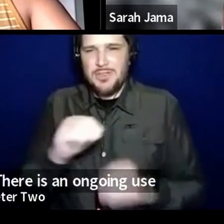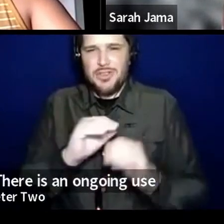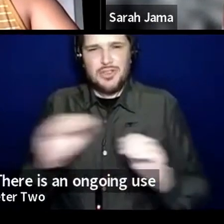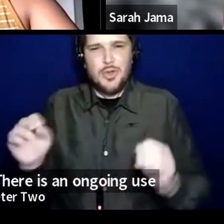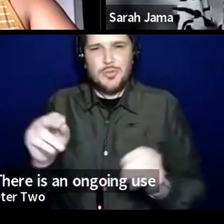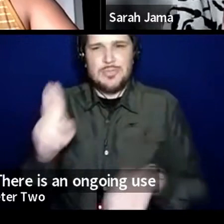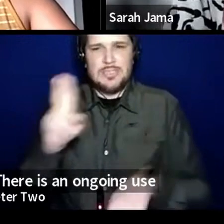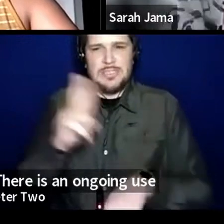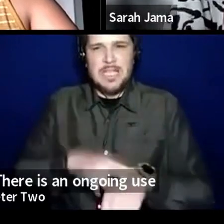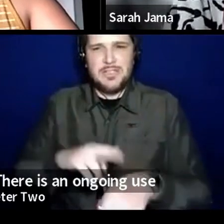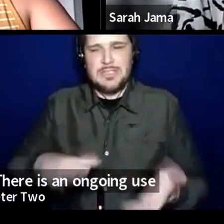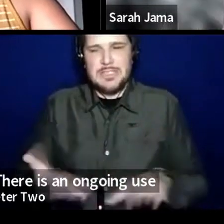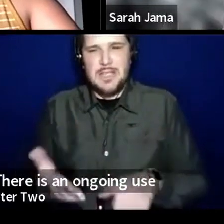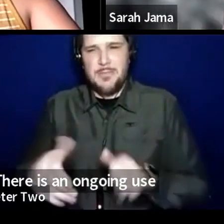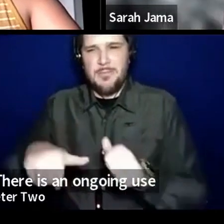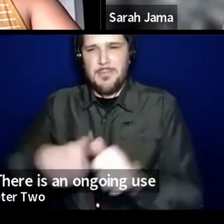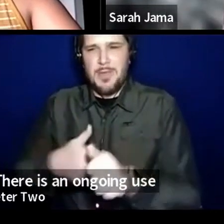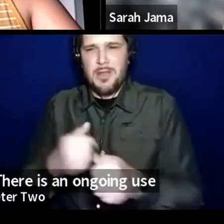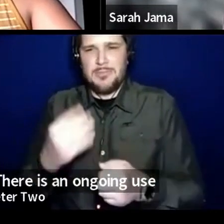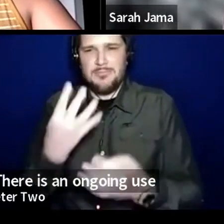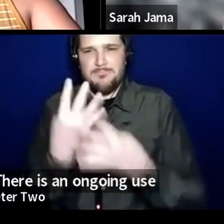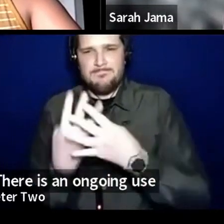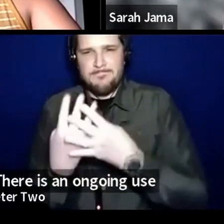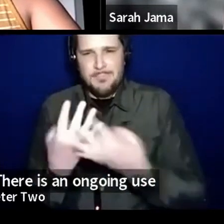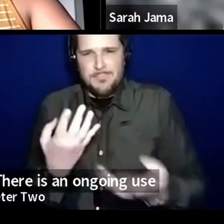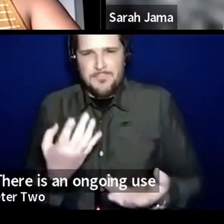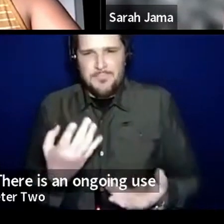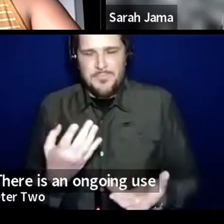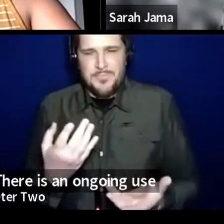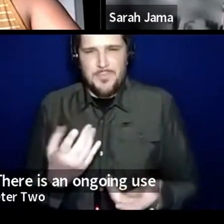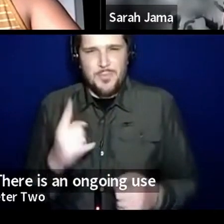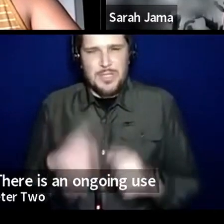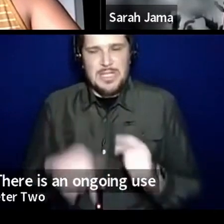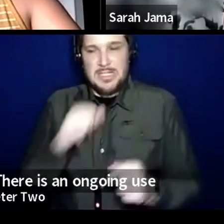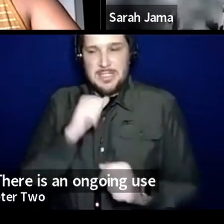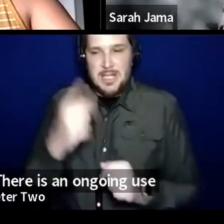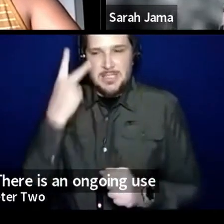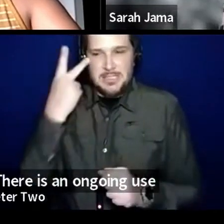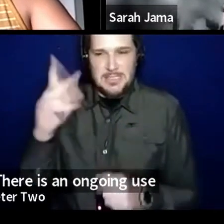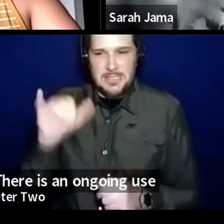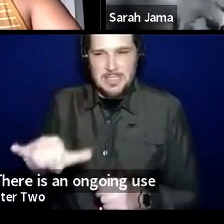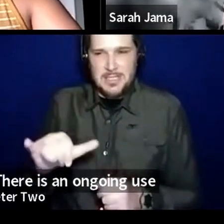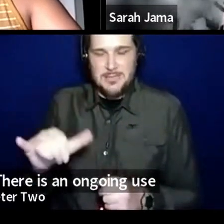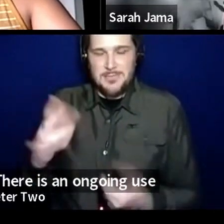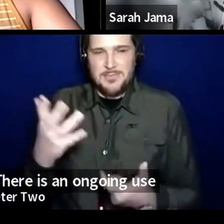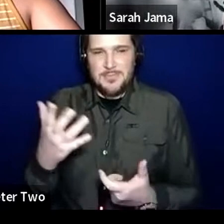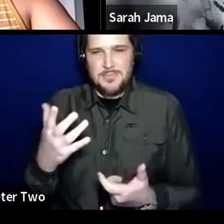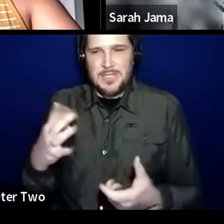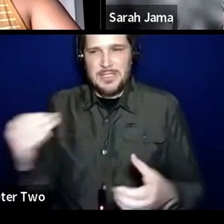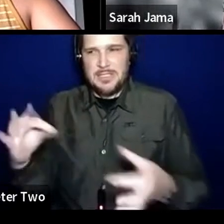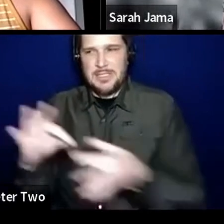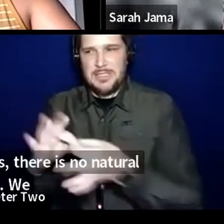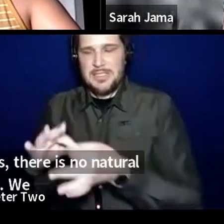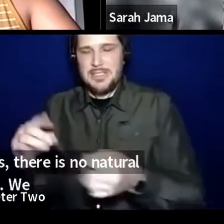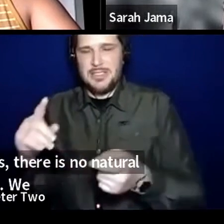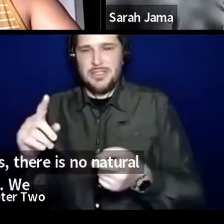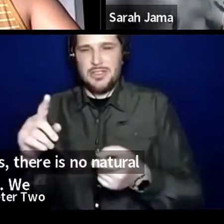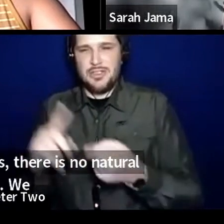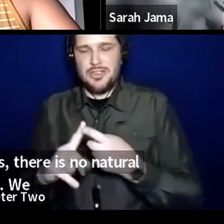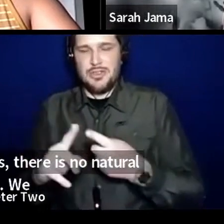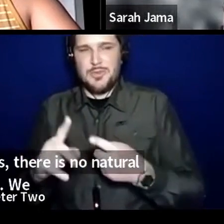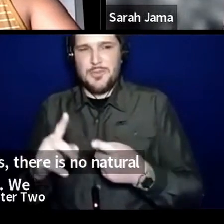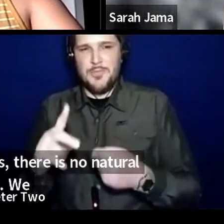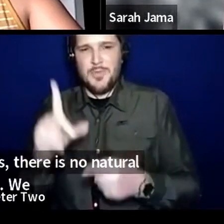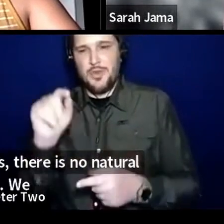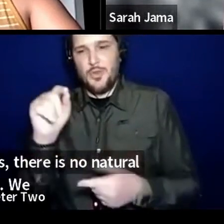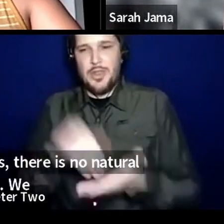behind bars. And I think like we can't not see that and connect it with the 20,000 people killed during